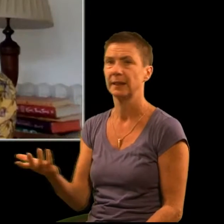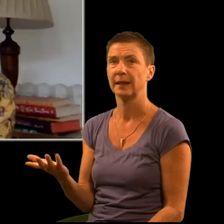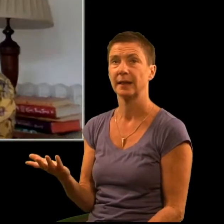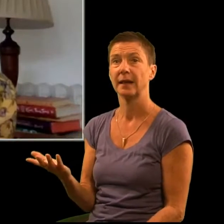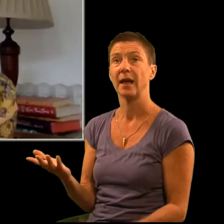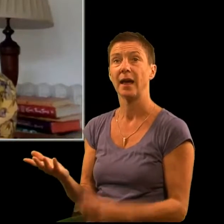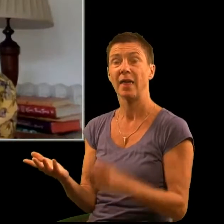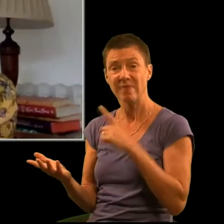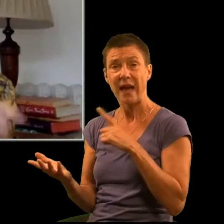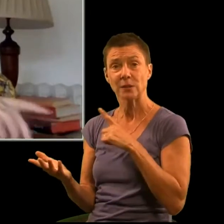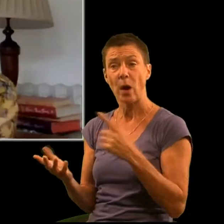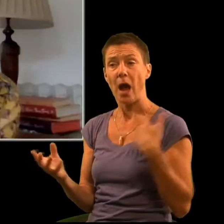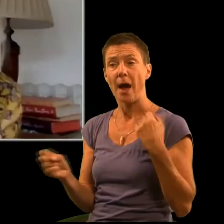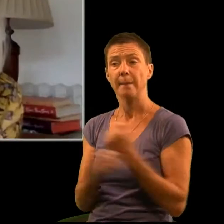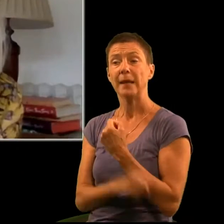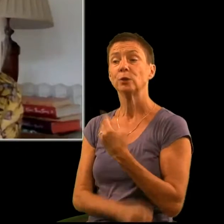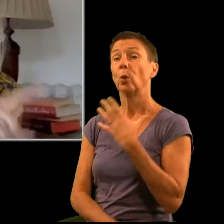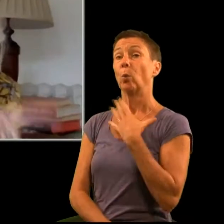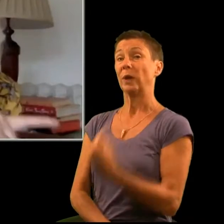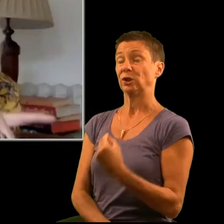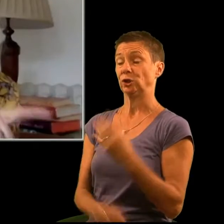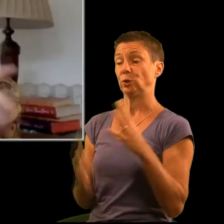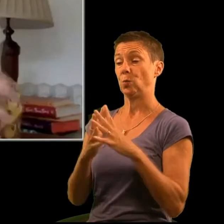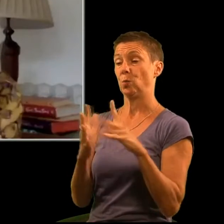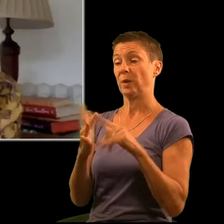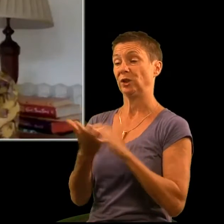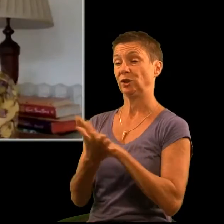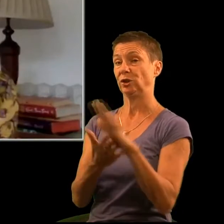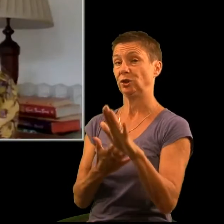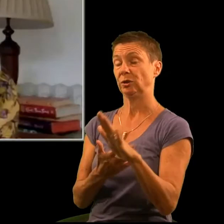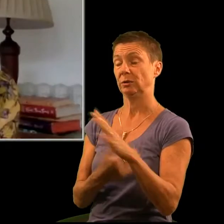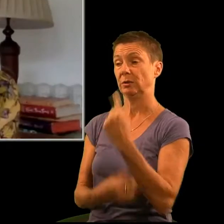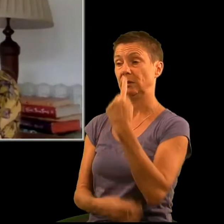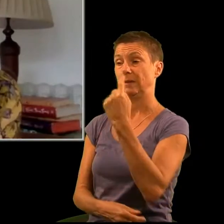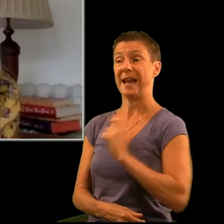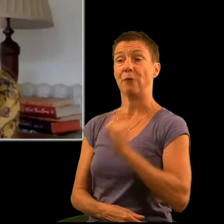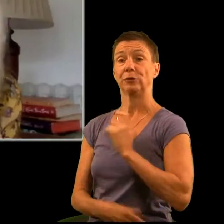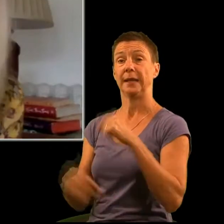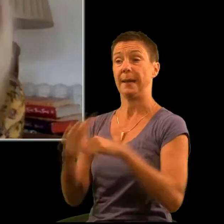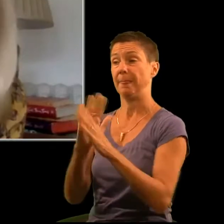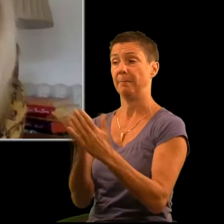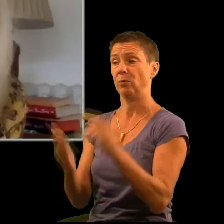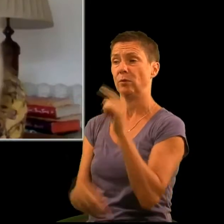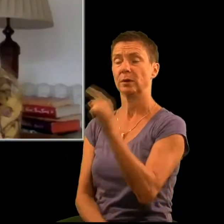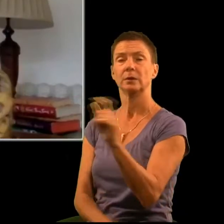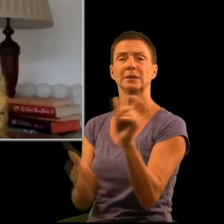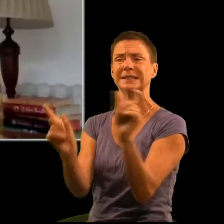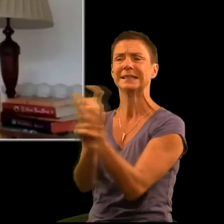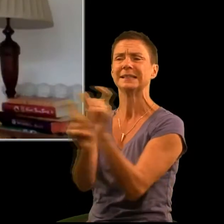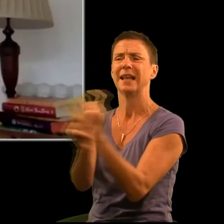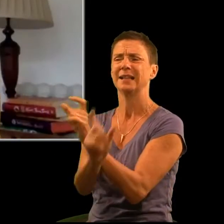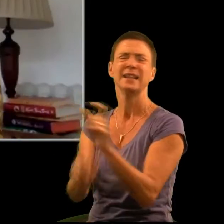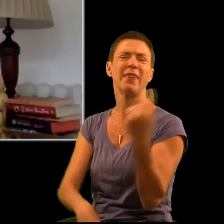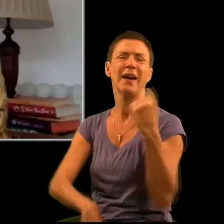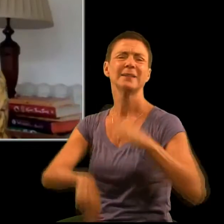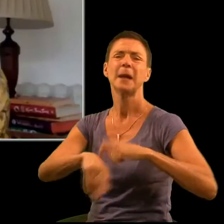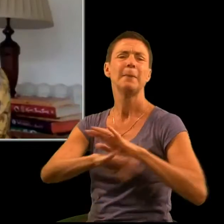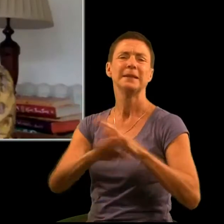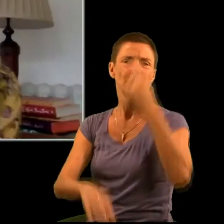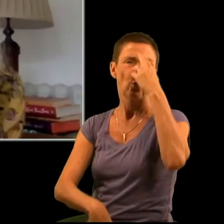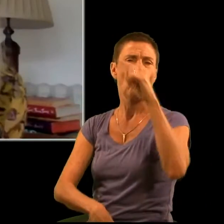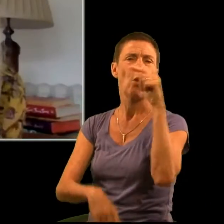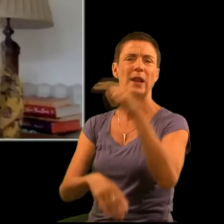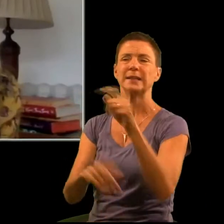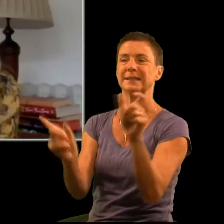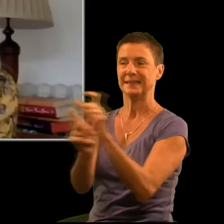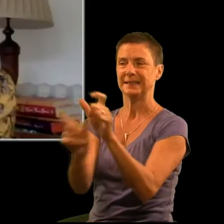that's why I made Wish, who's one of the heroes in Wizards of Once, dyslexic. It was the Bronze Ages. They didn't call it dyslexia, but I know she